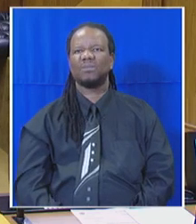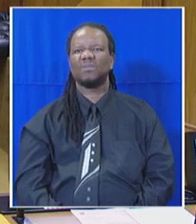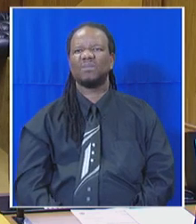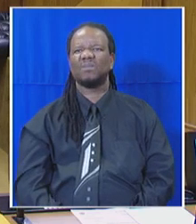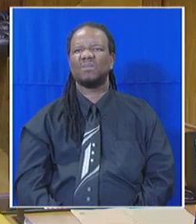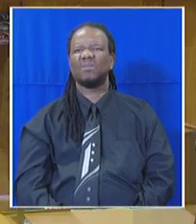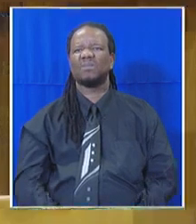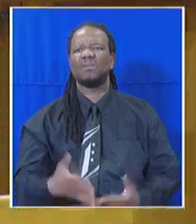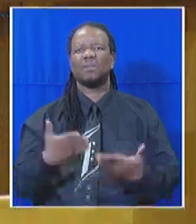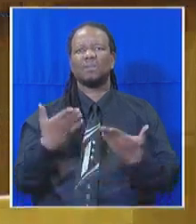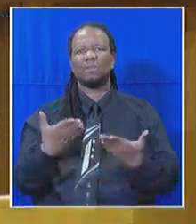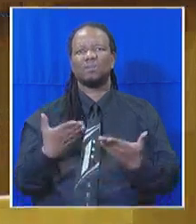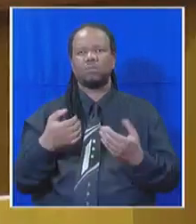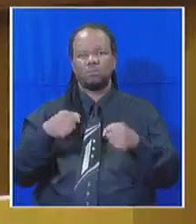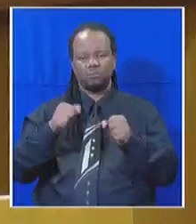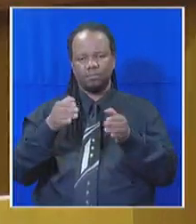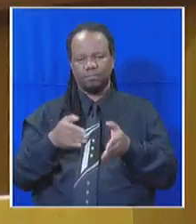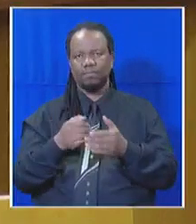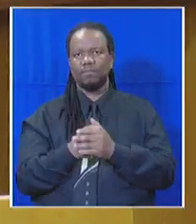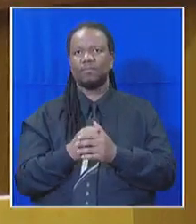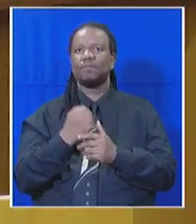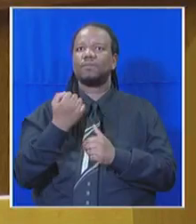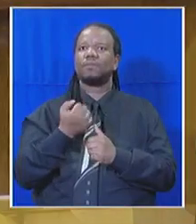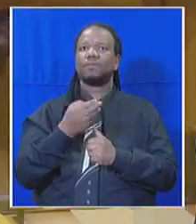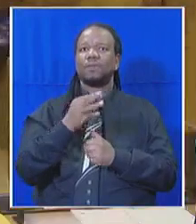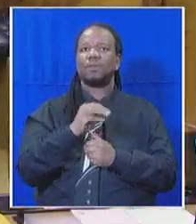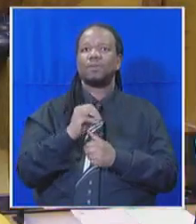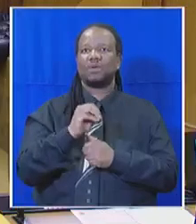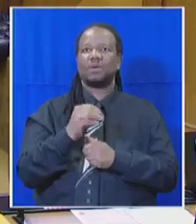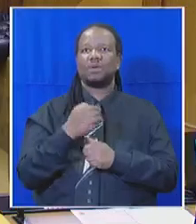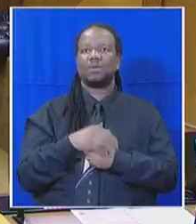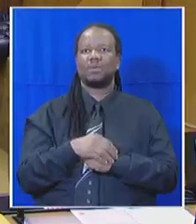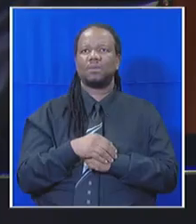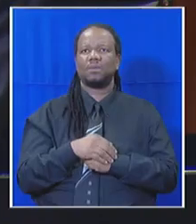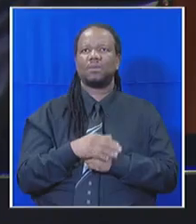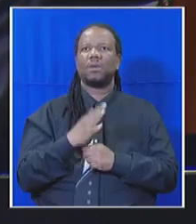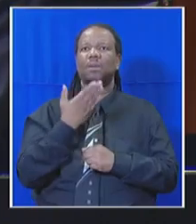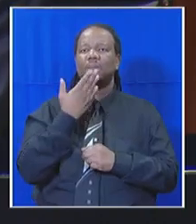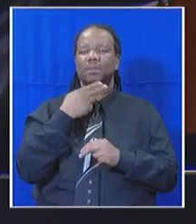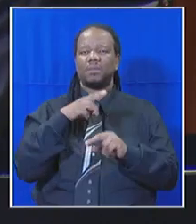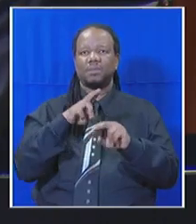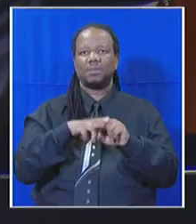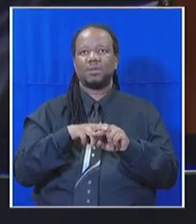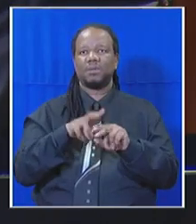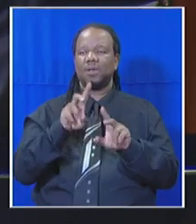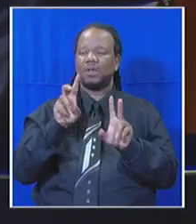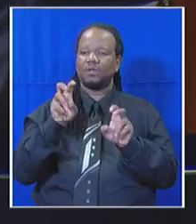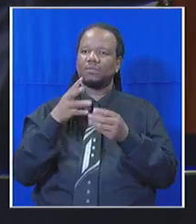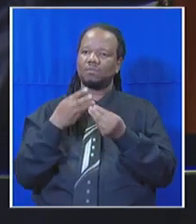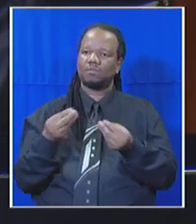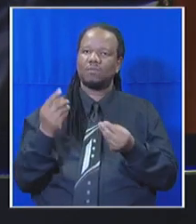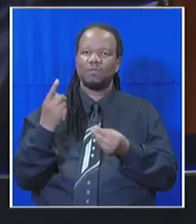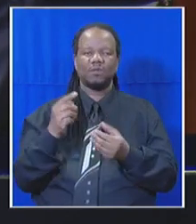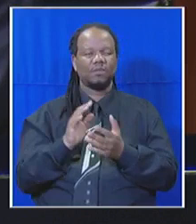Honourable House Chairperson, Honourable... Honourable Macheka, will you just take your seat, please? I just want to address a matter. May